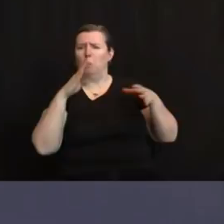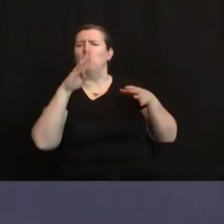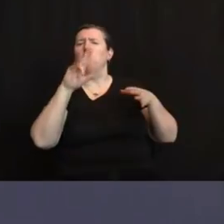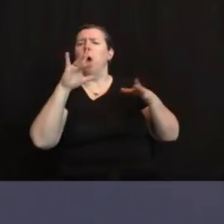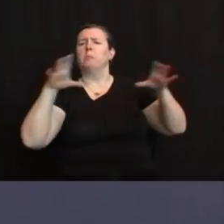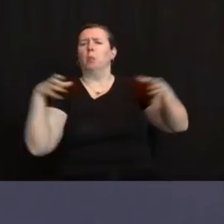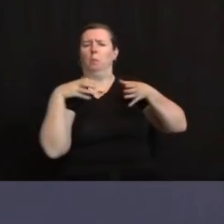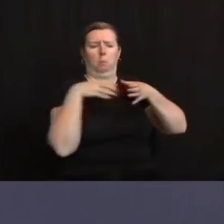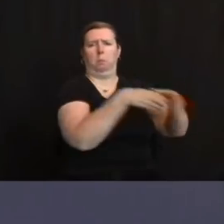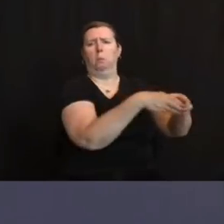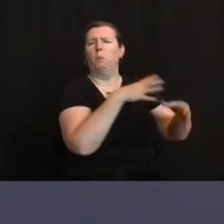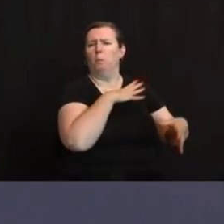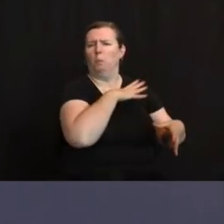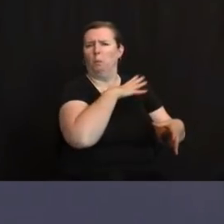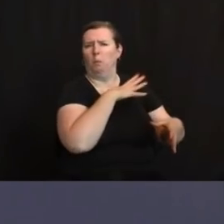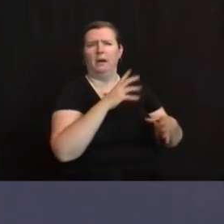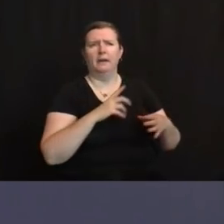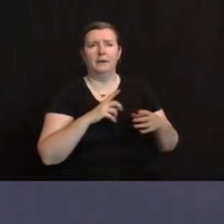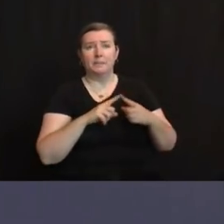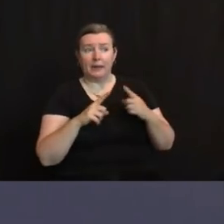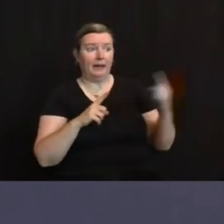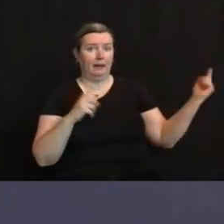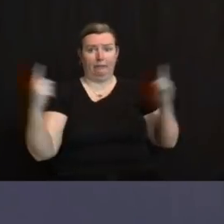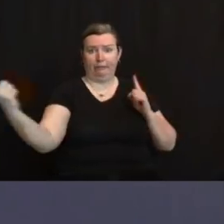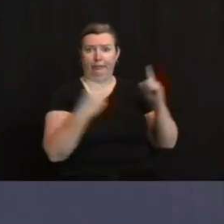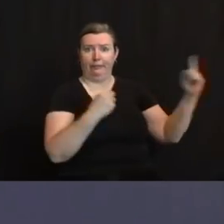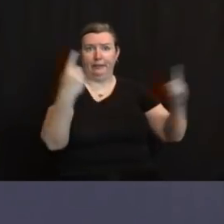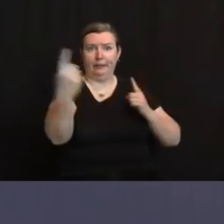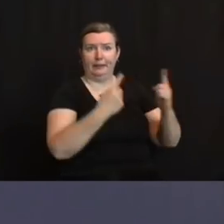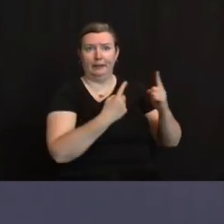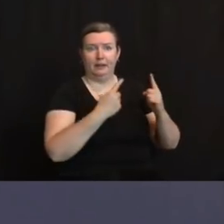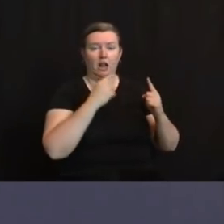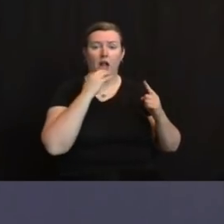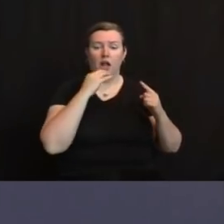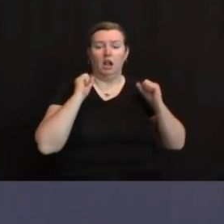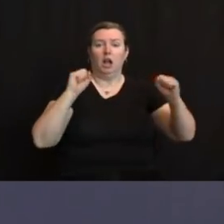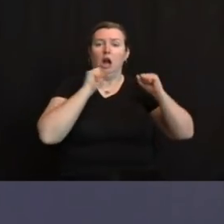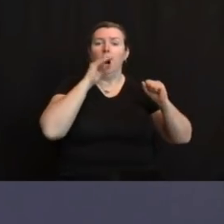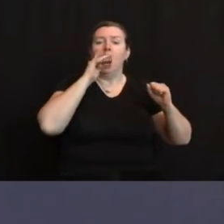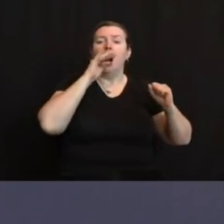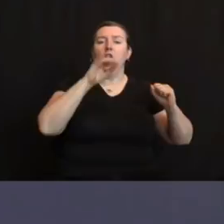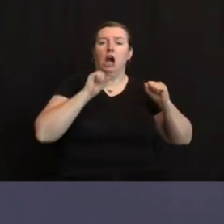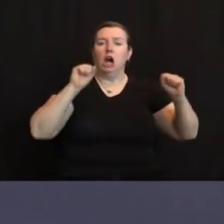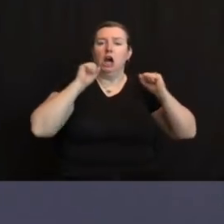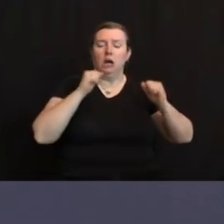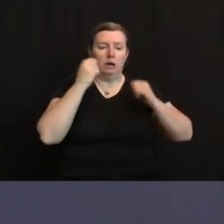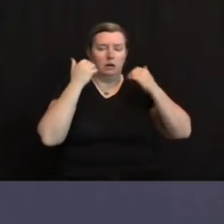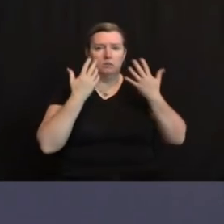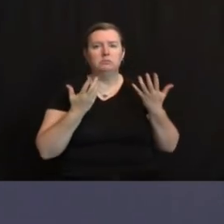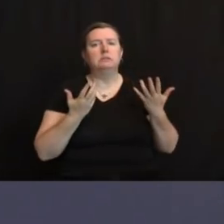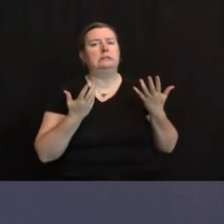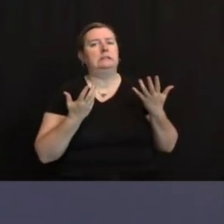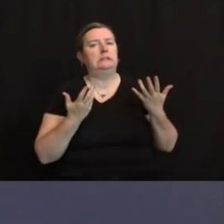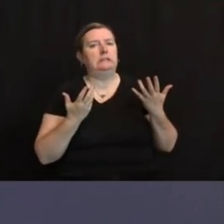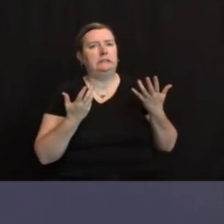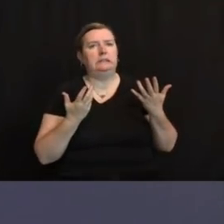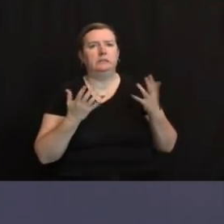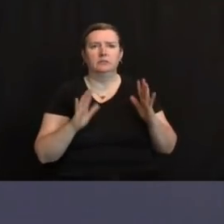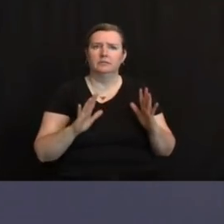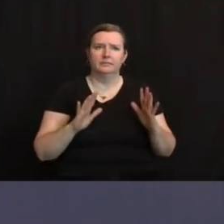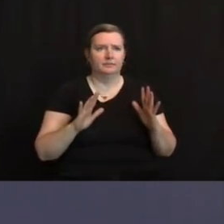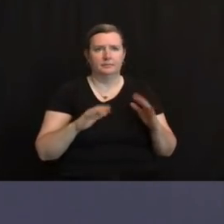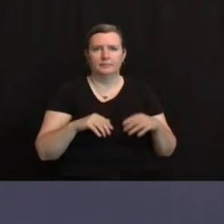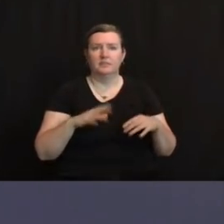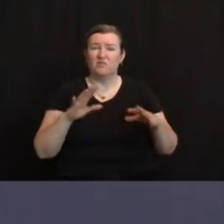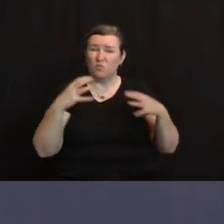only you. And over time, we believe me, we want to be able to open this up. Fitness is a big part of not